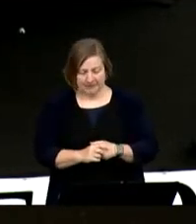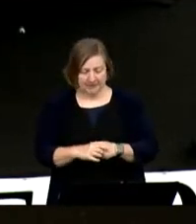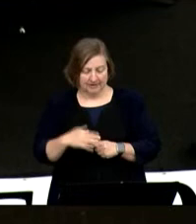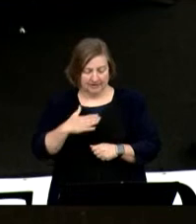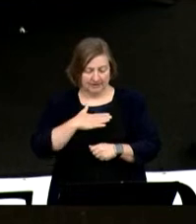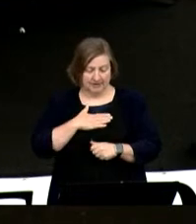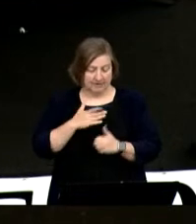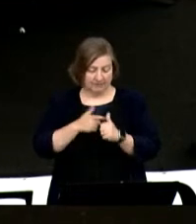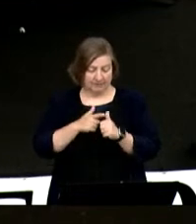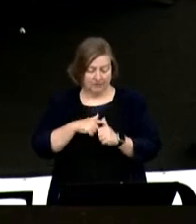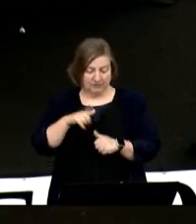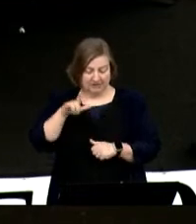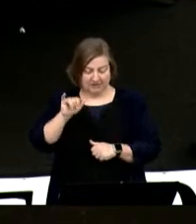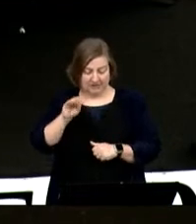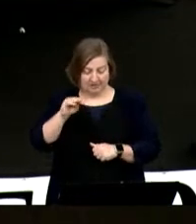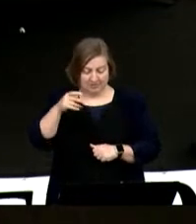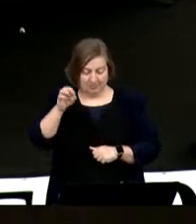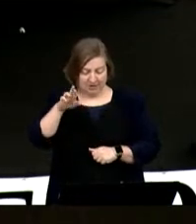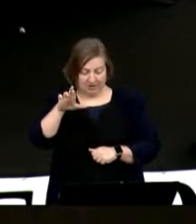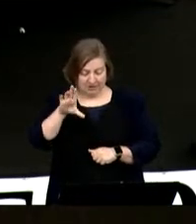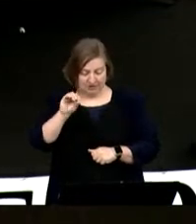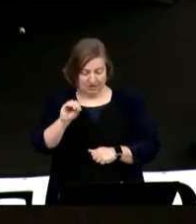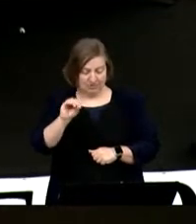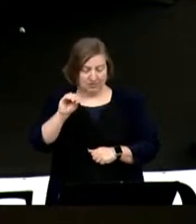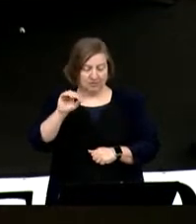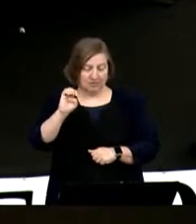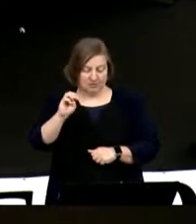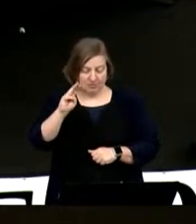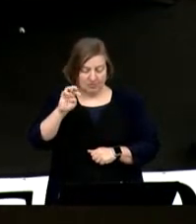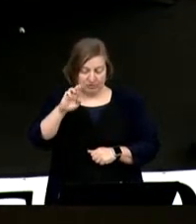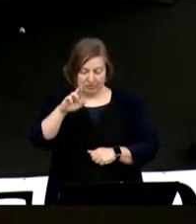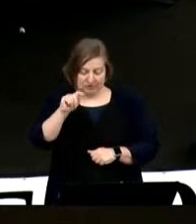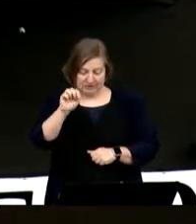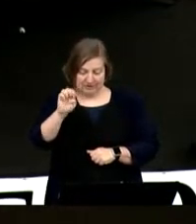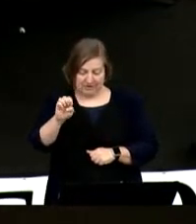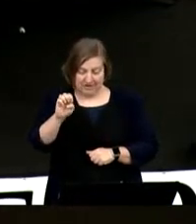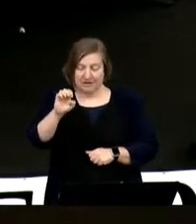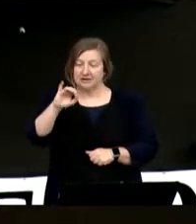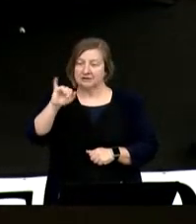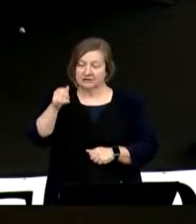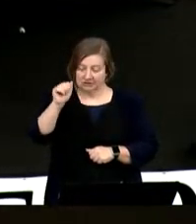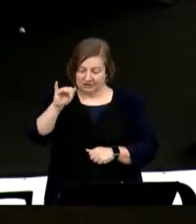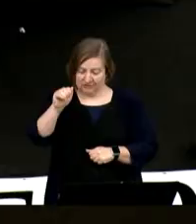First off, I have Lamberto J.J. Azarcon, known around the program